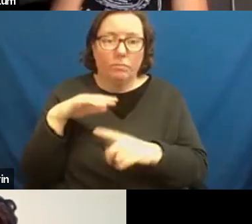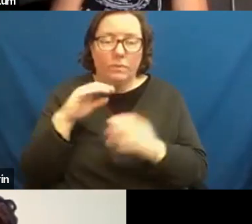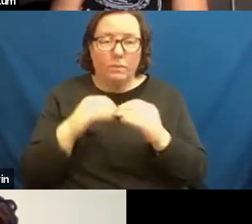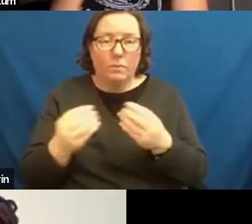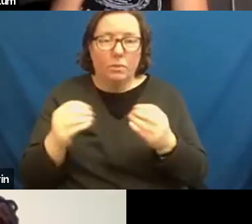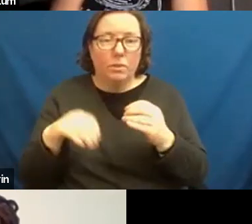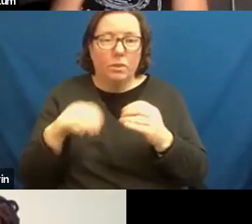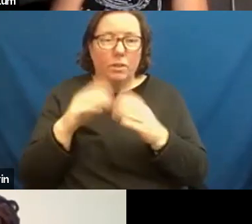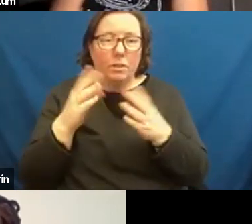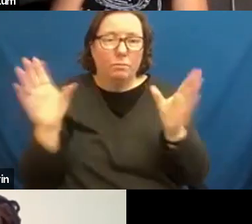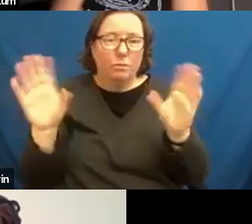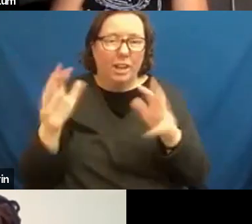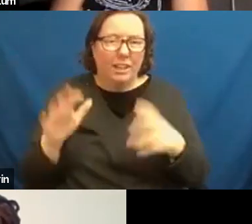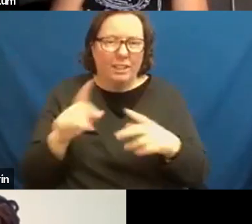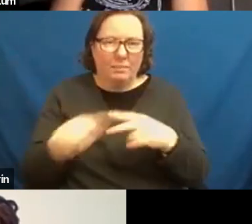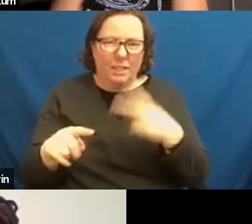categories.